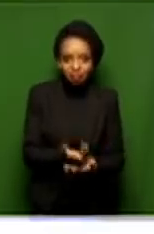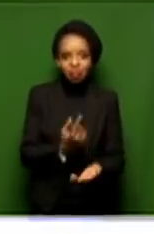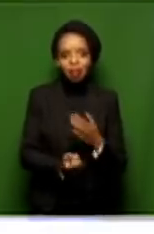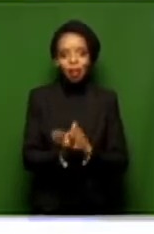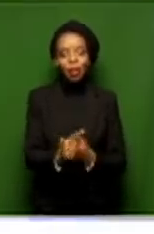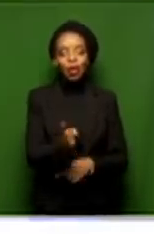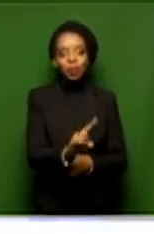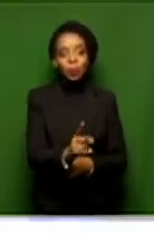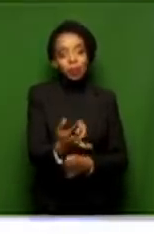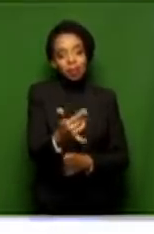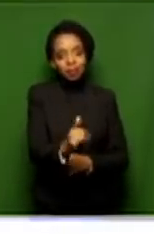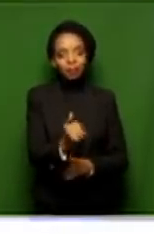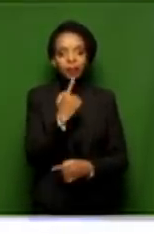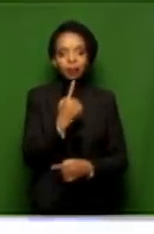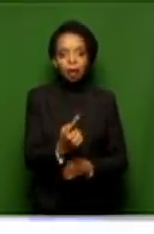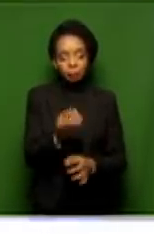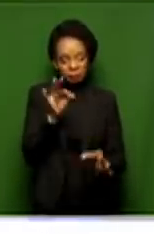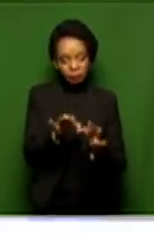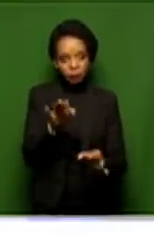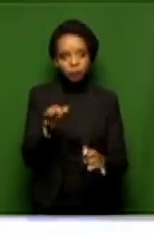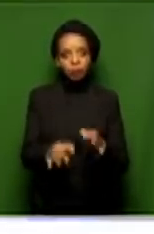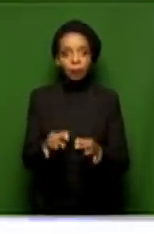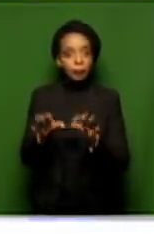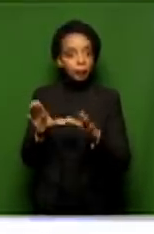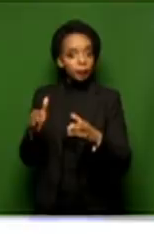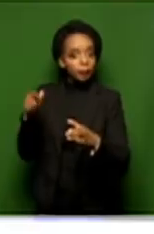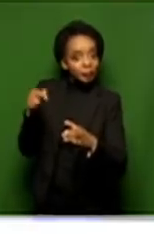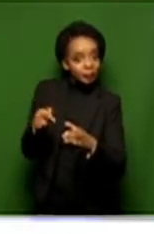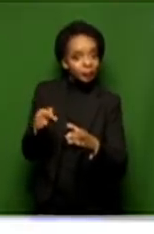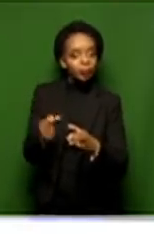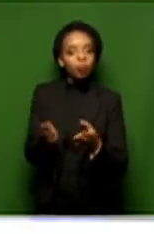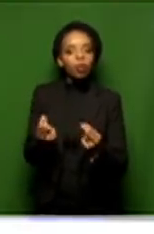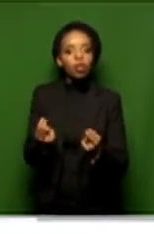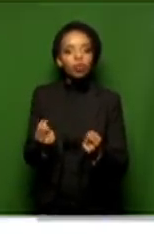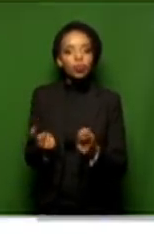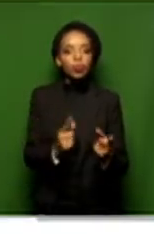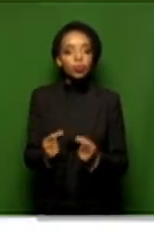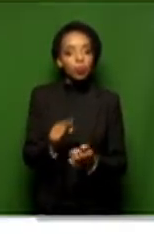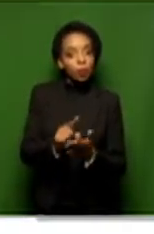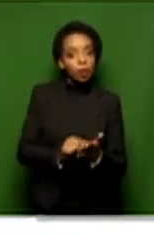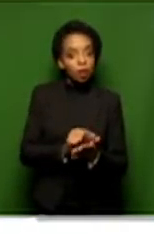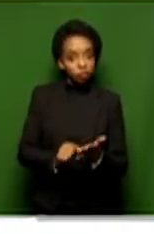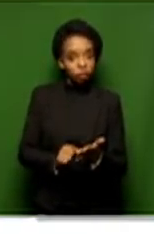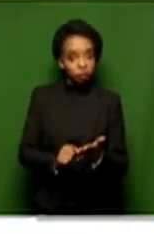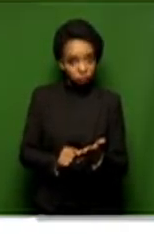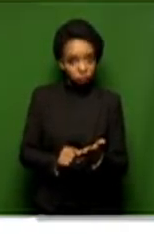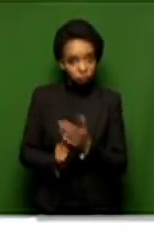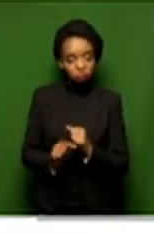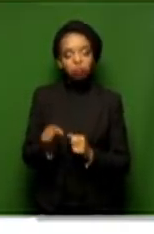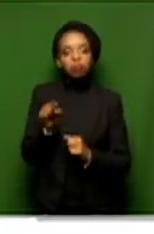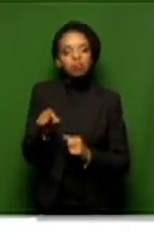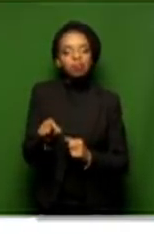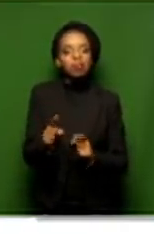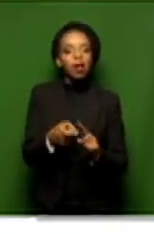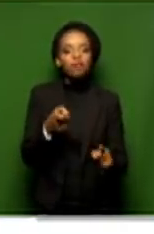if a particular party is that is new in the election is taking largely from a